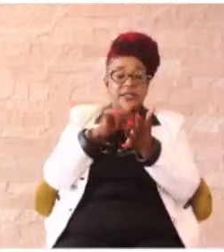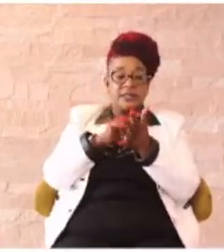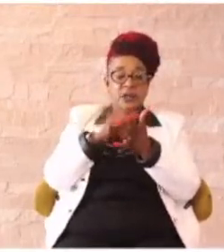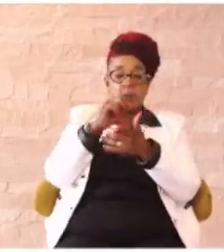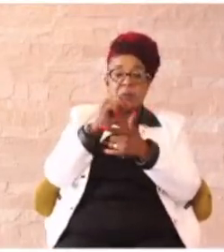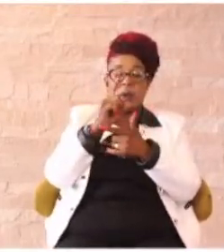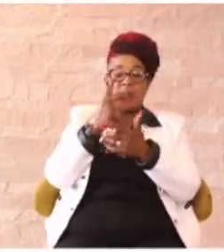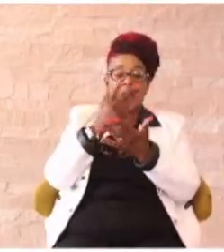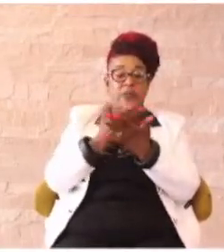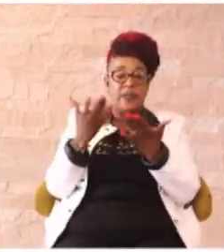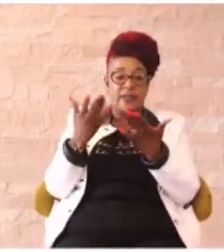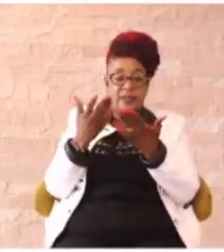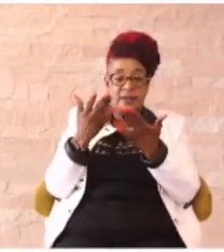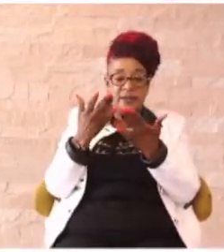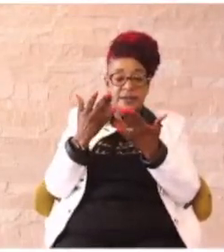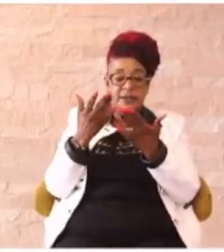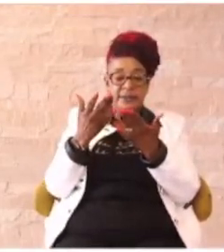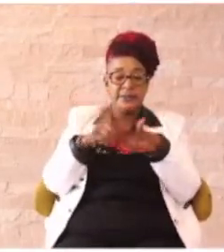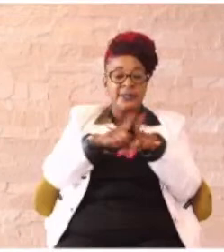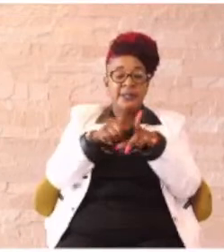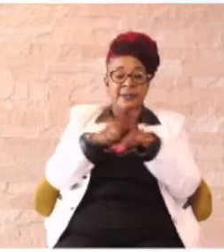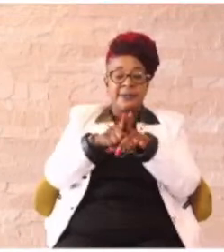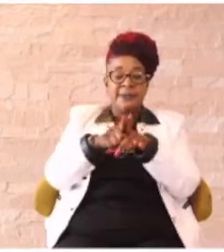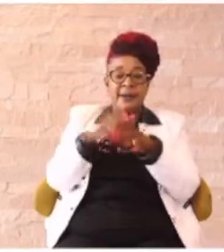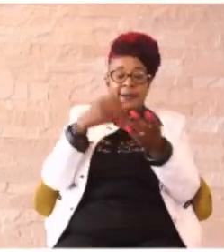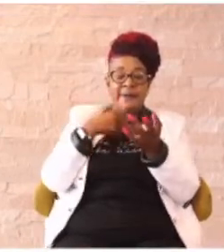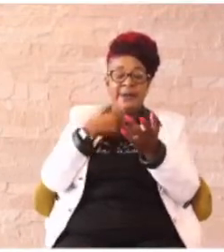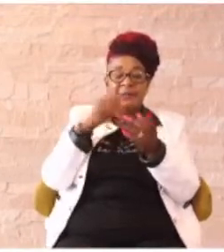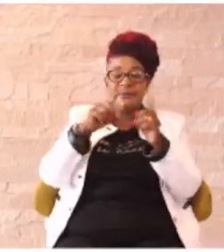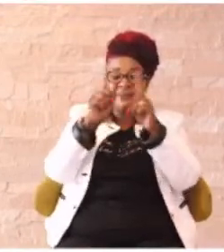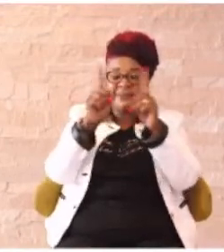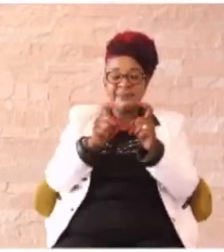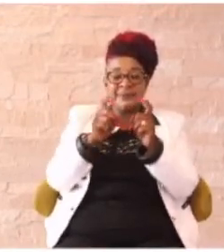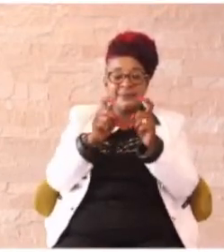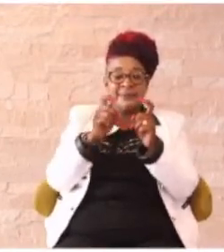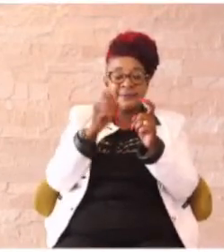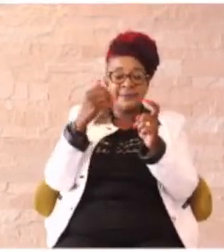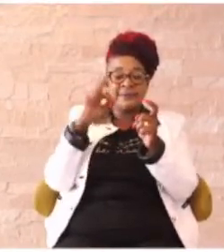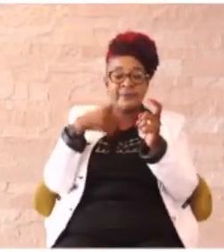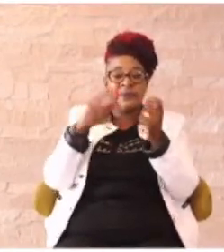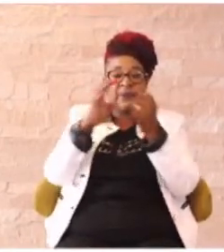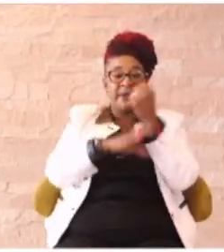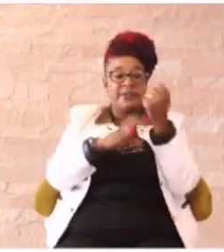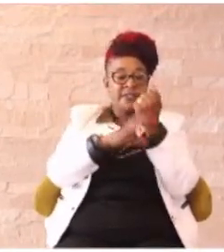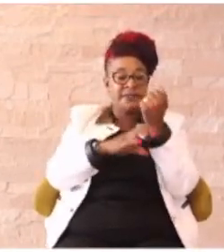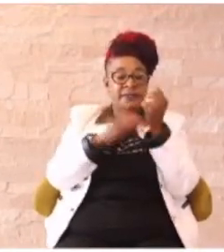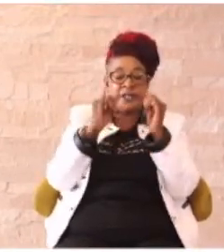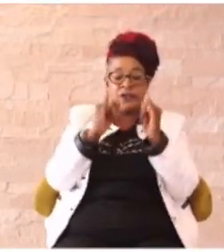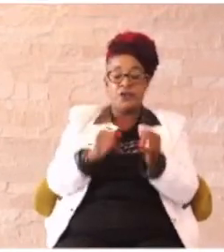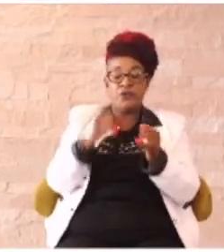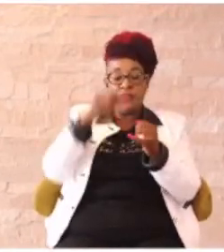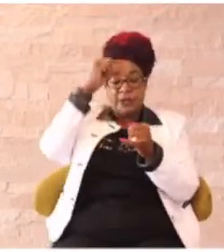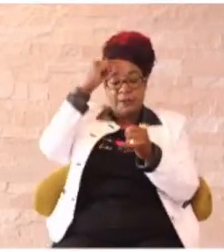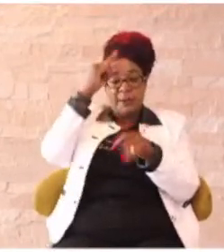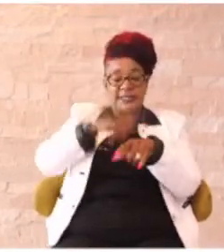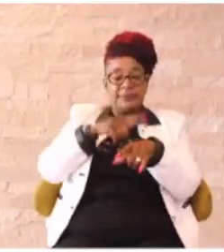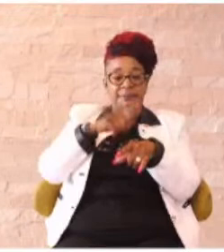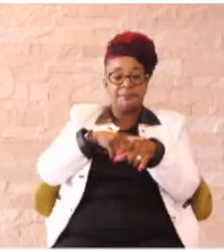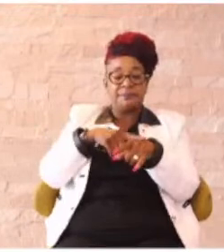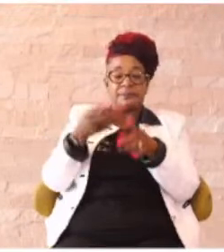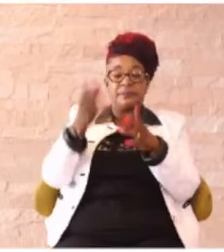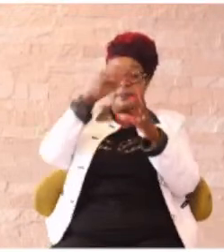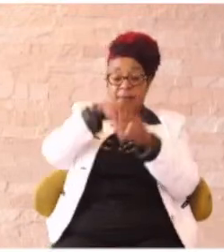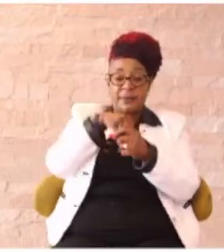one good thing. And maybe for her question about our country, the new government, when they come to